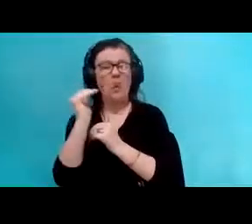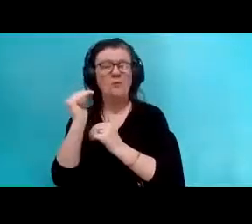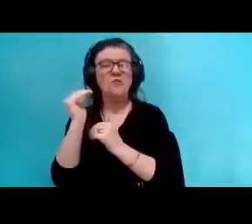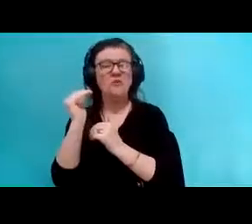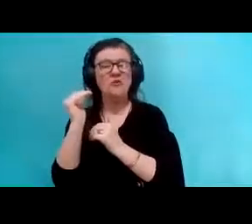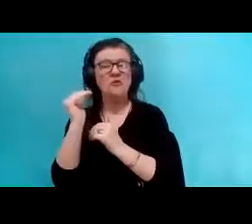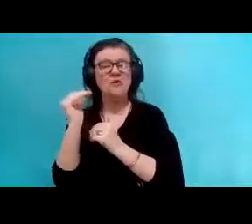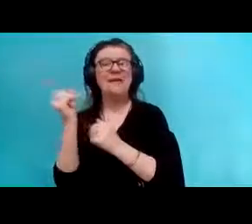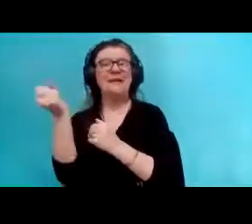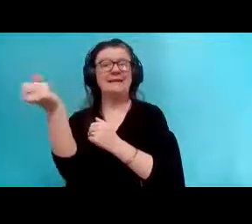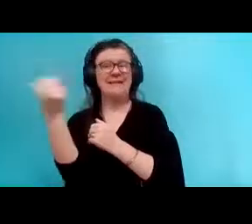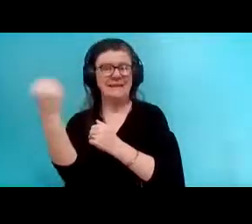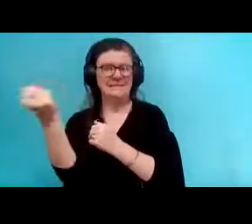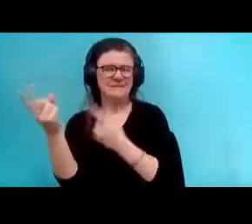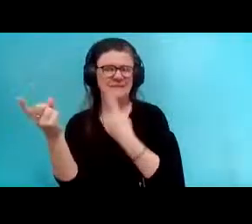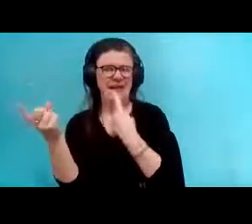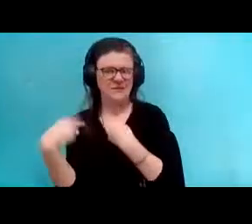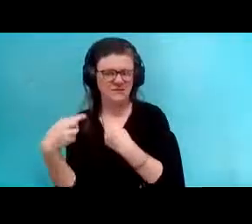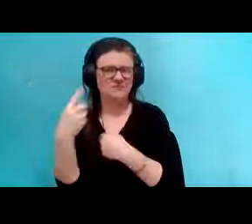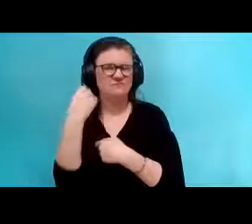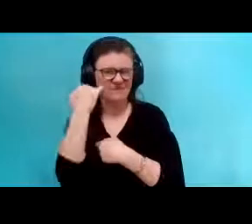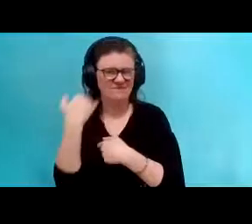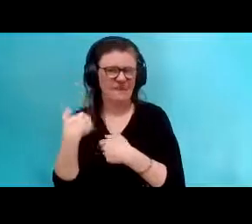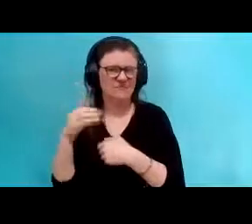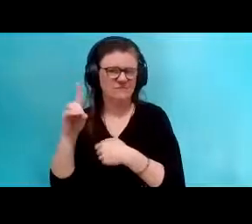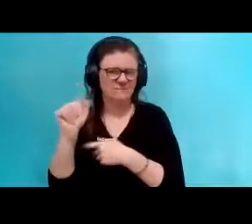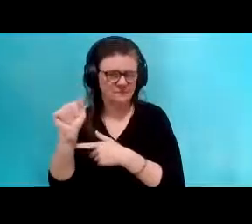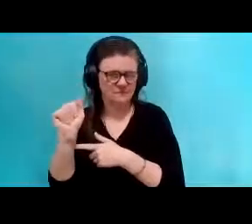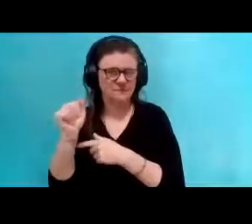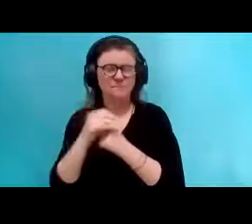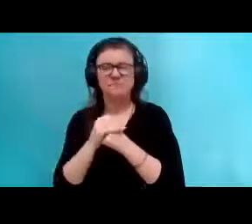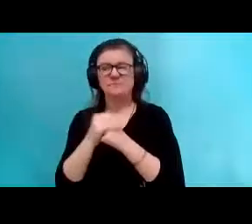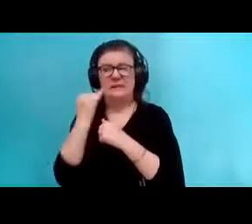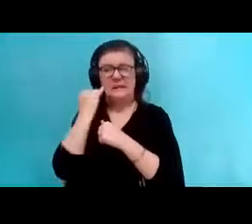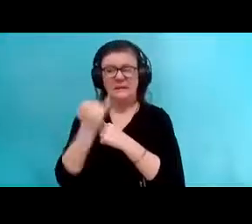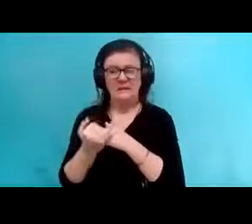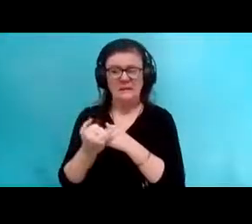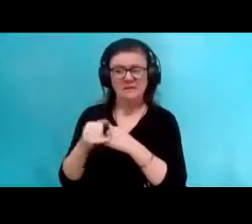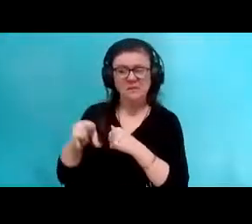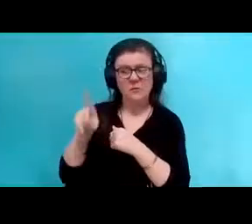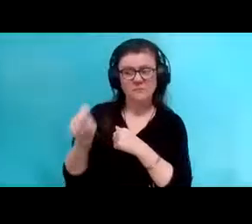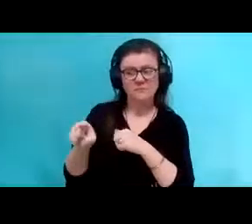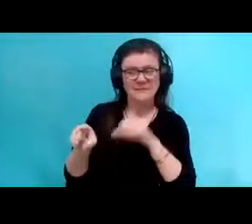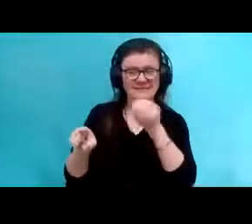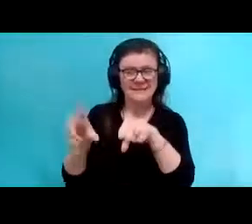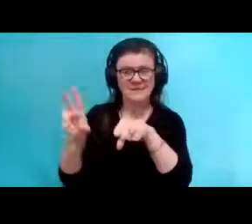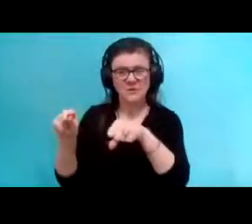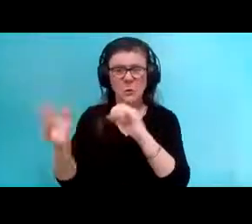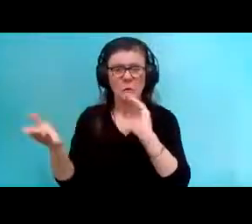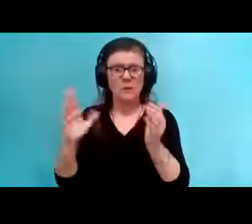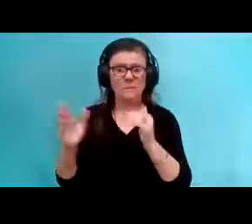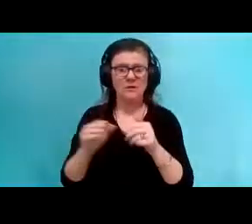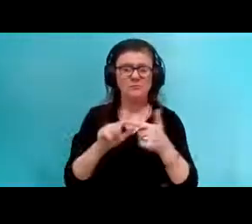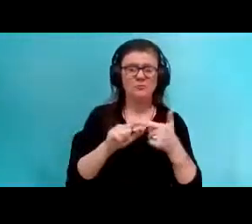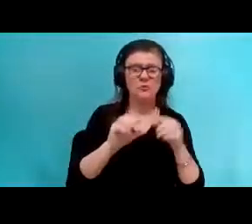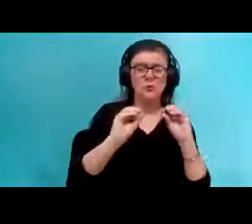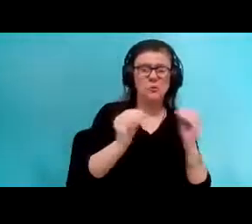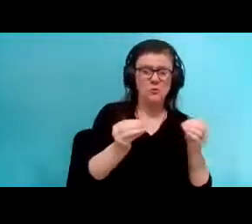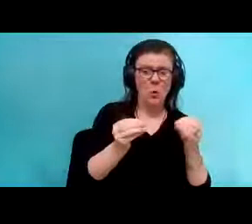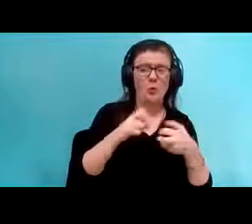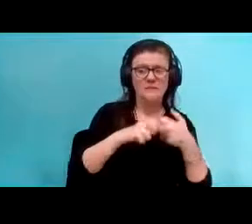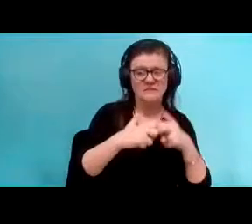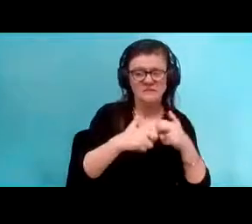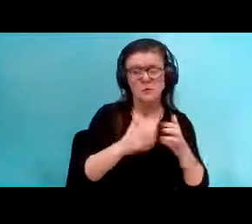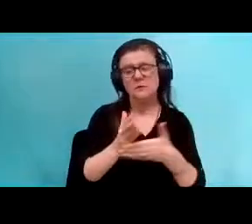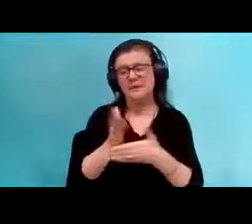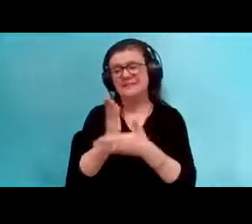in our analysis. Especially as the options were yes or no, compared to reading out the no difficulty, some difficulty, a lot of difficulty,